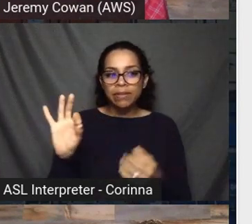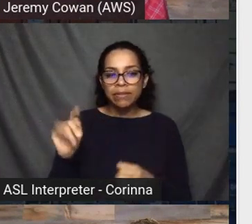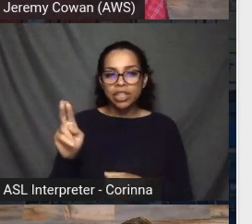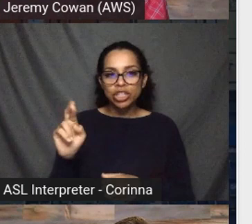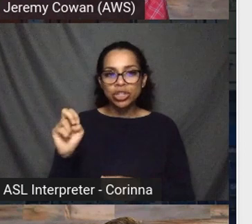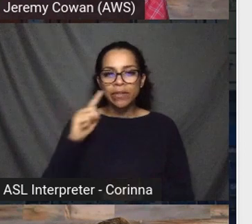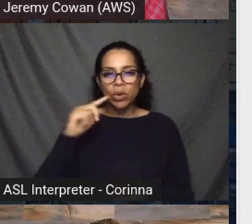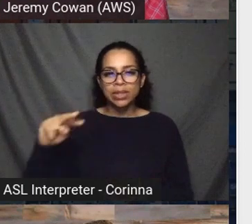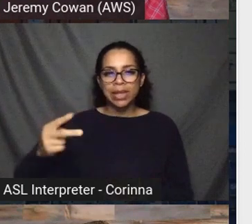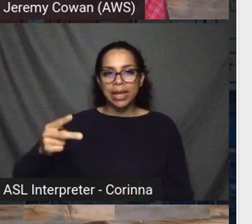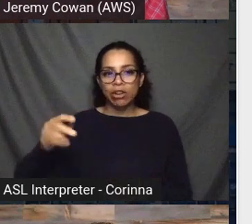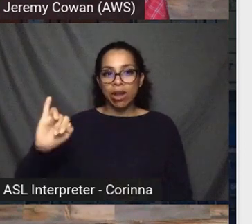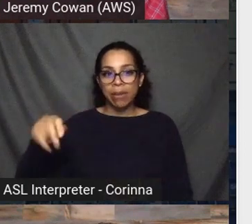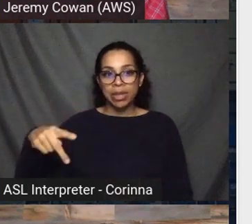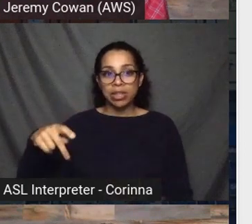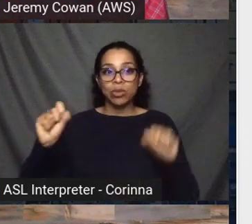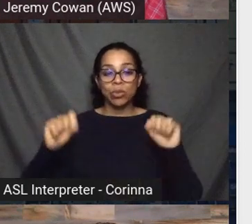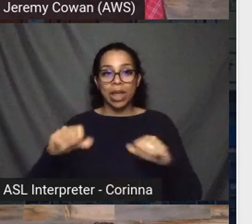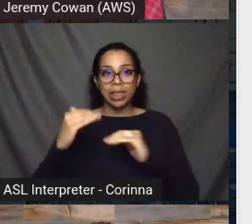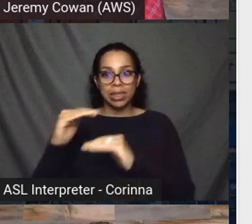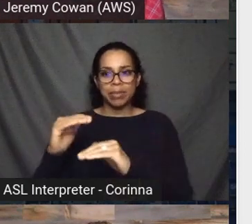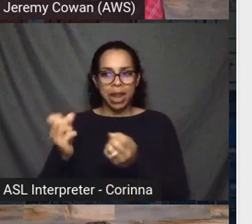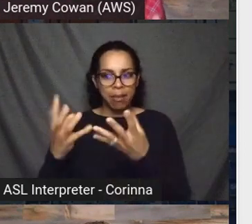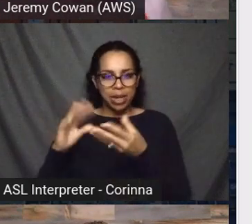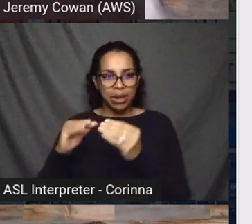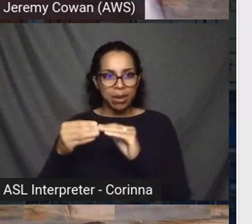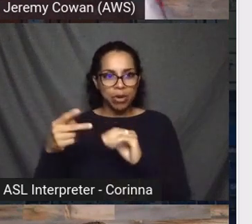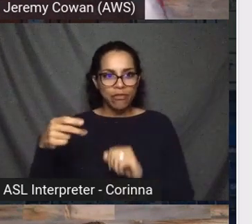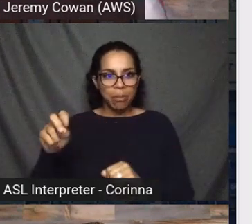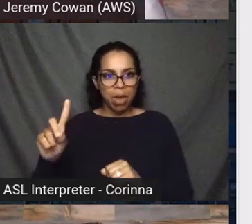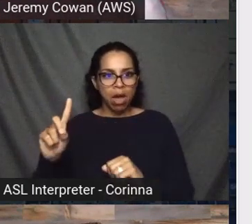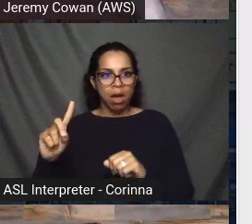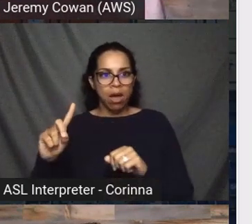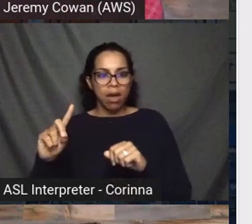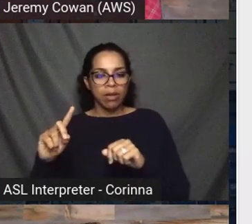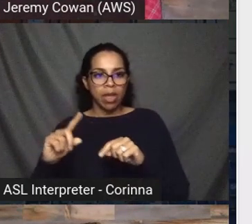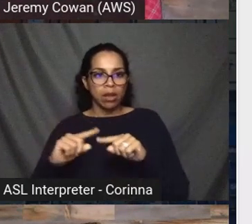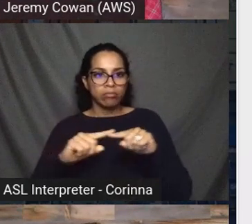that you can actually limit the number of the pods that are running on a node.